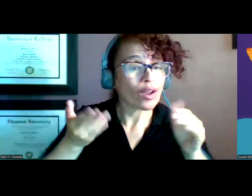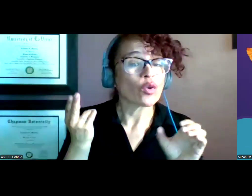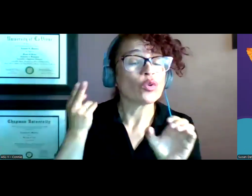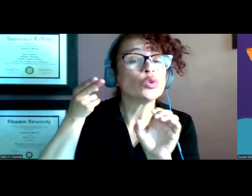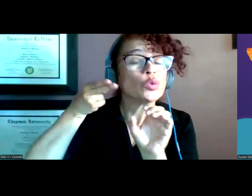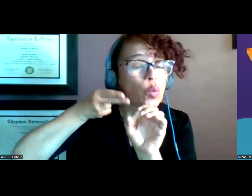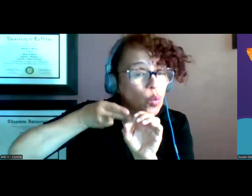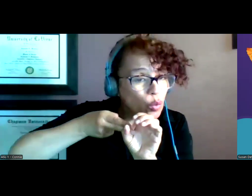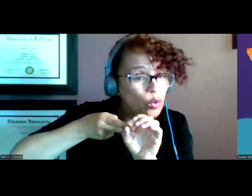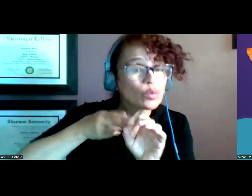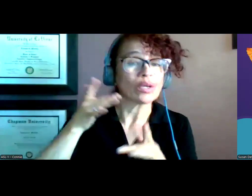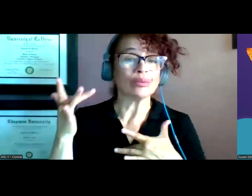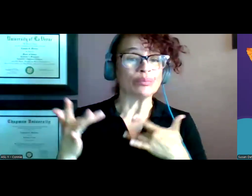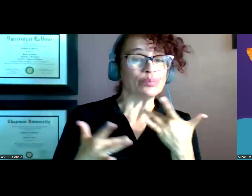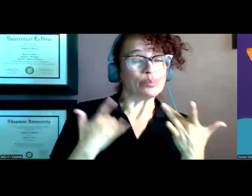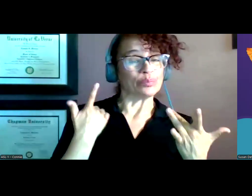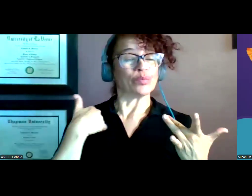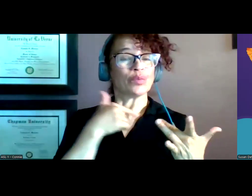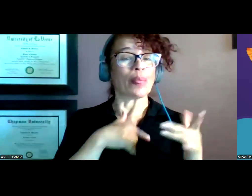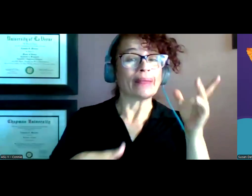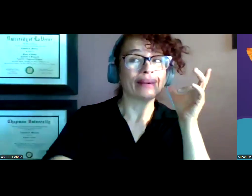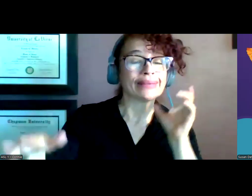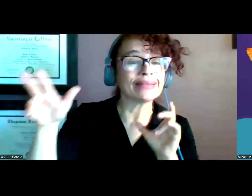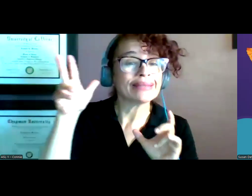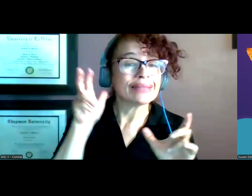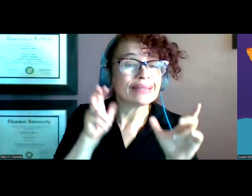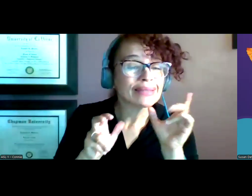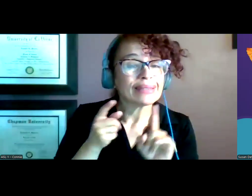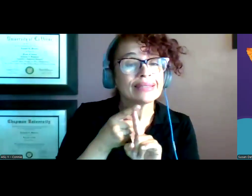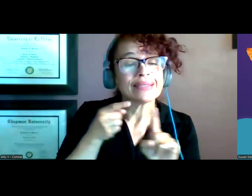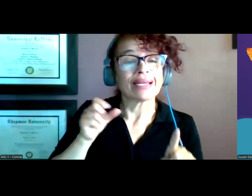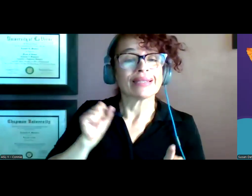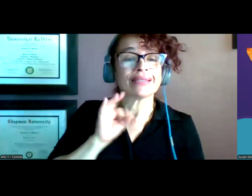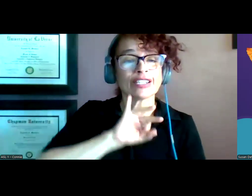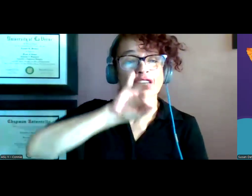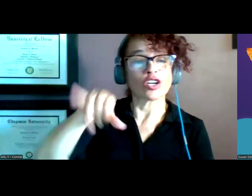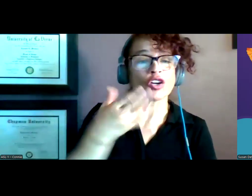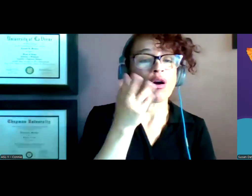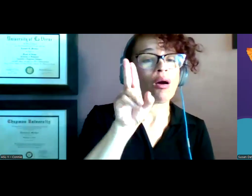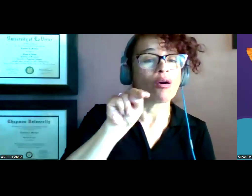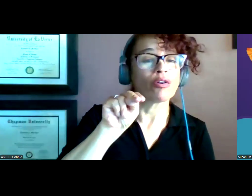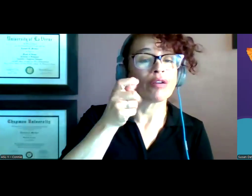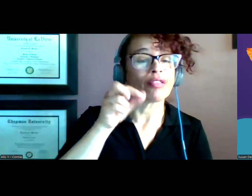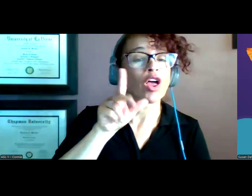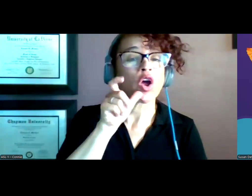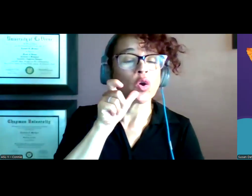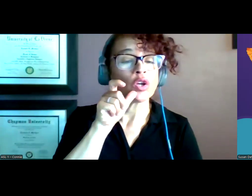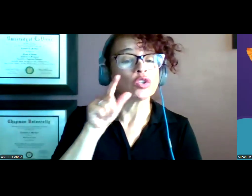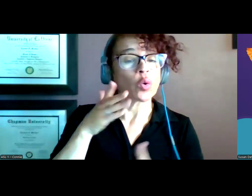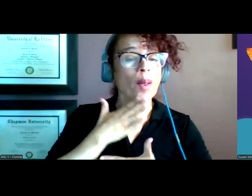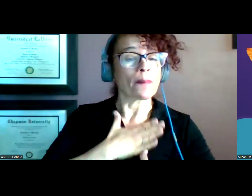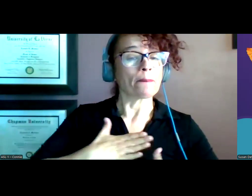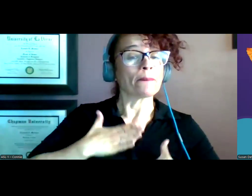join. We're very excited to be hearing from Senator John Laird, who we're so